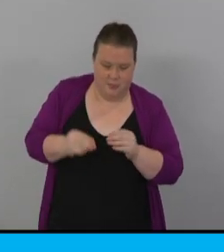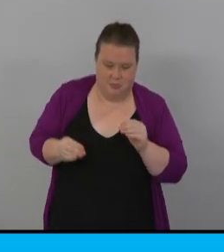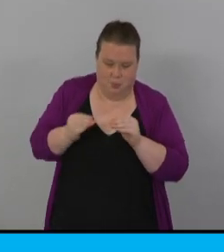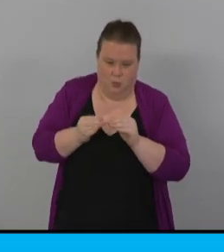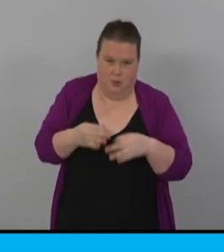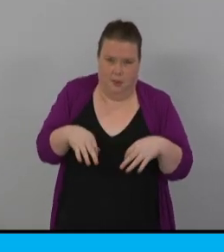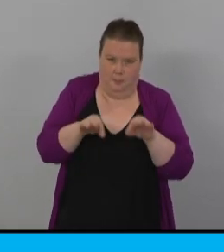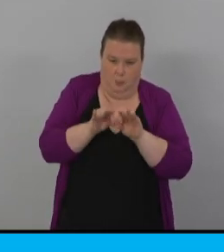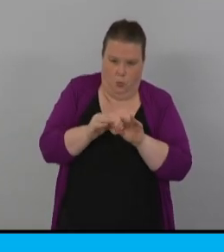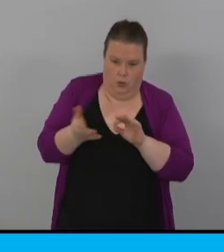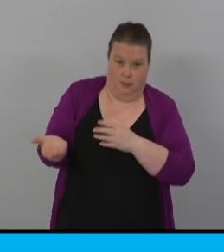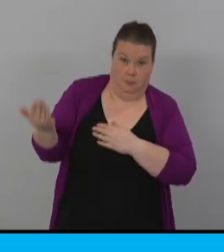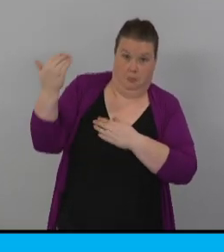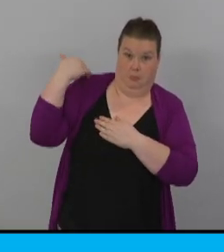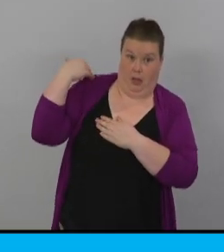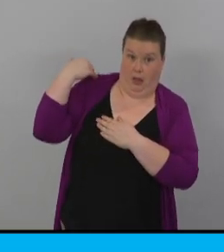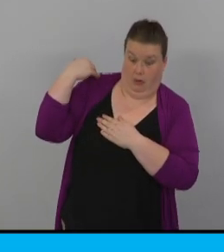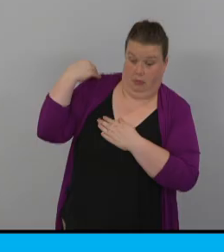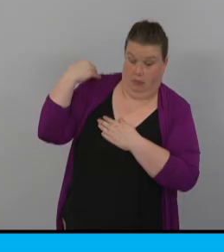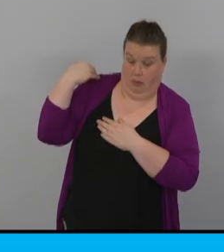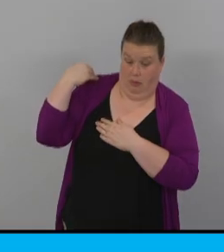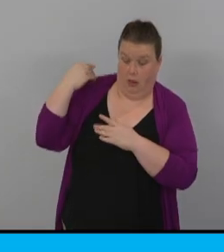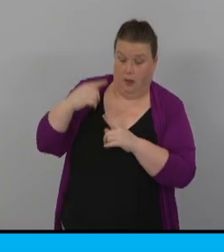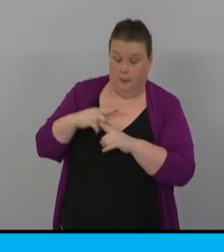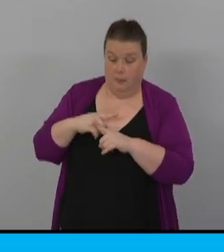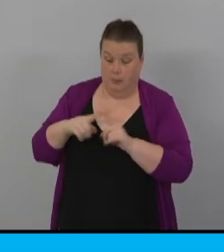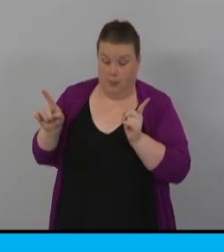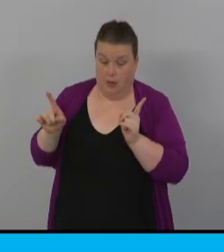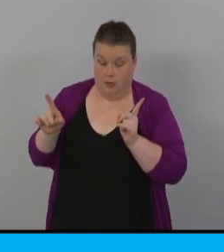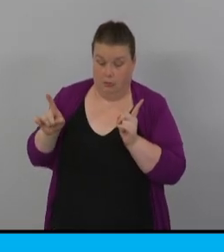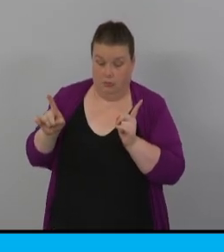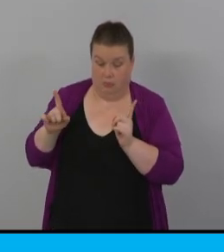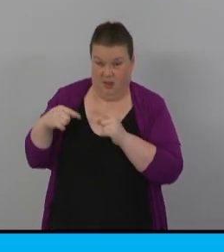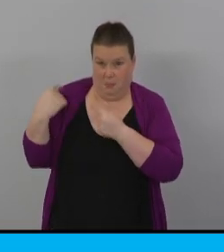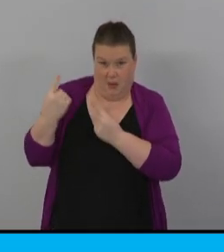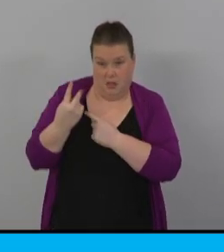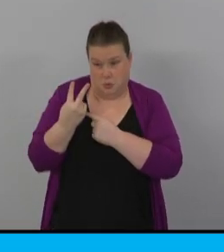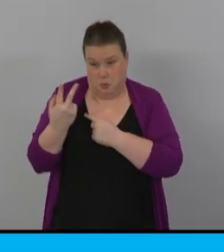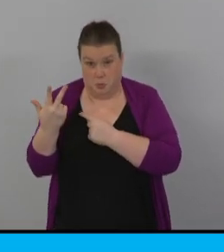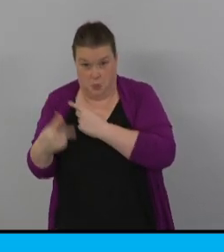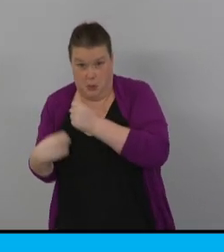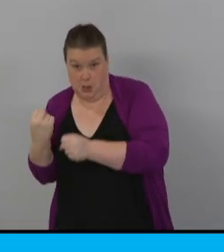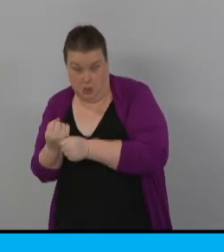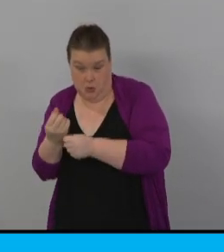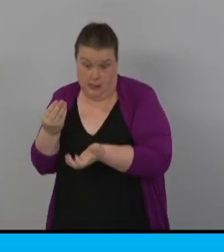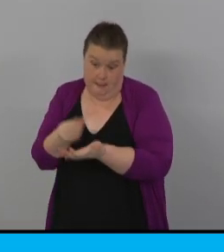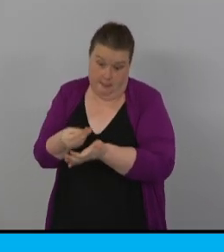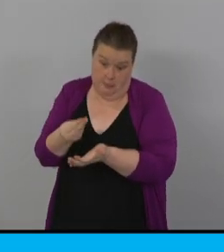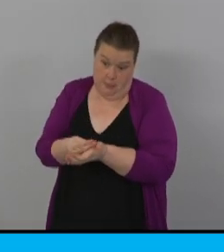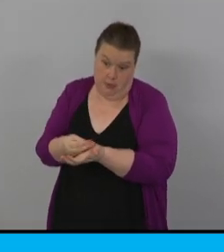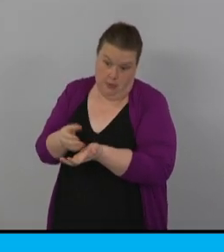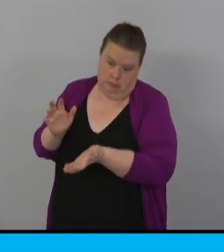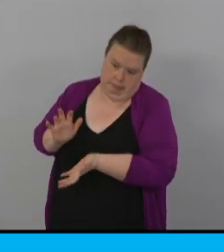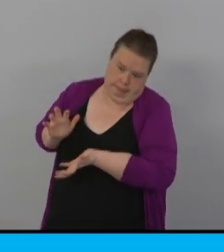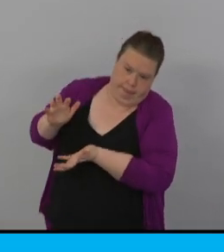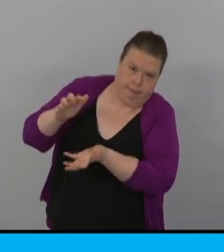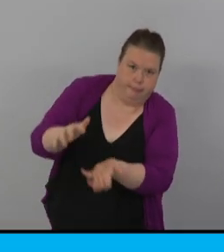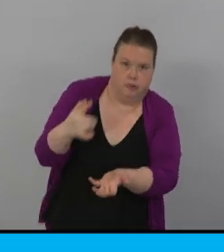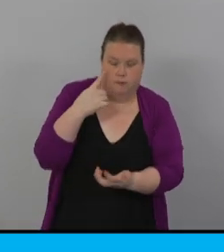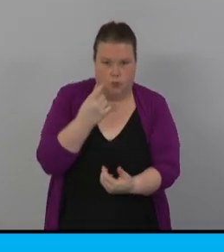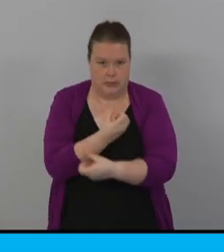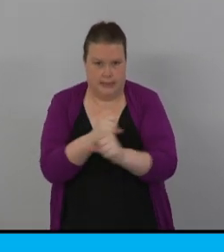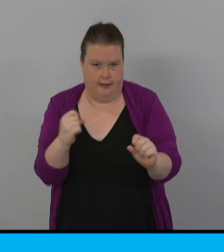but we've put a lot of money into our safety and security over the last few years, so we kind of moved some of these other things